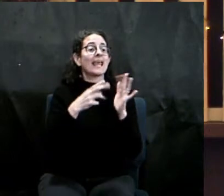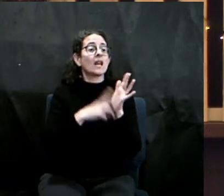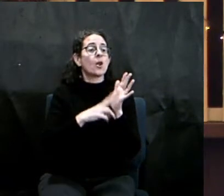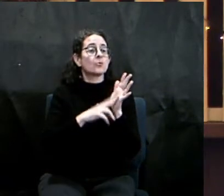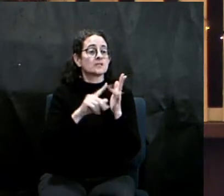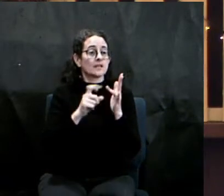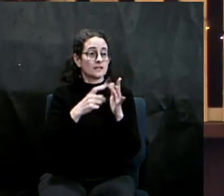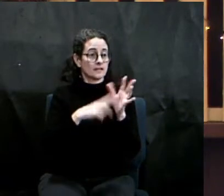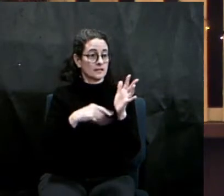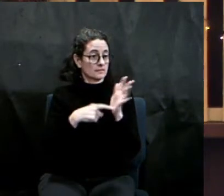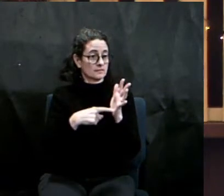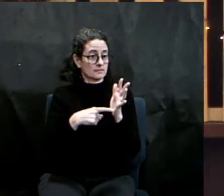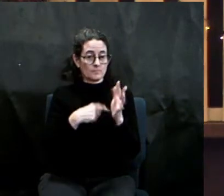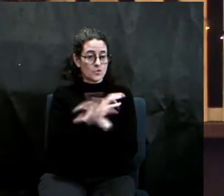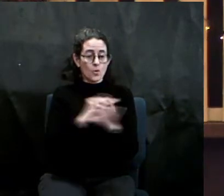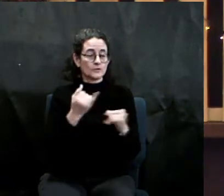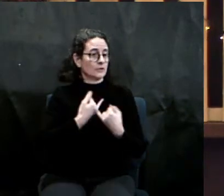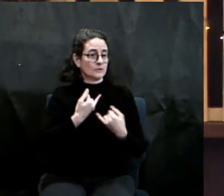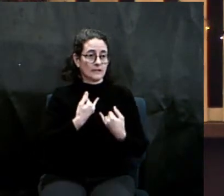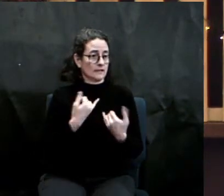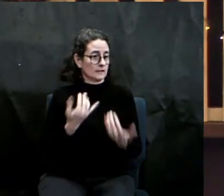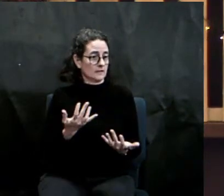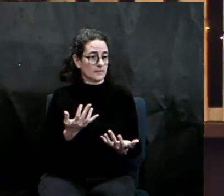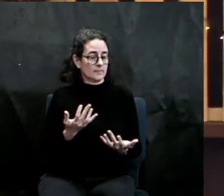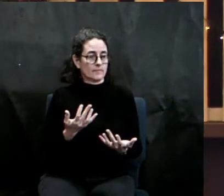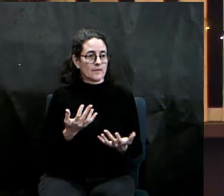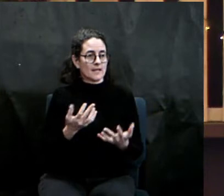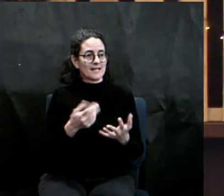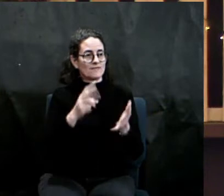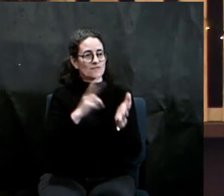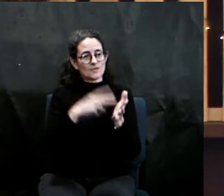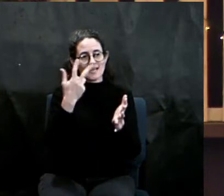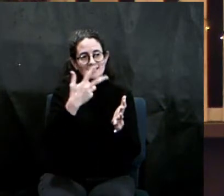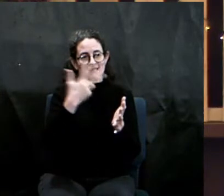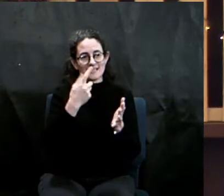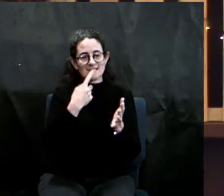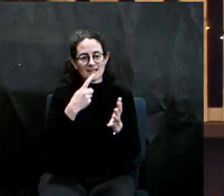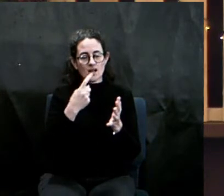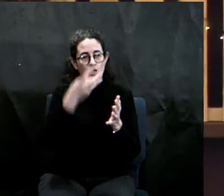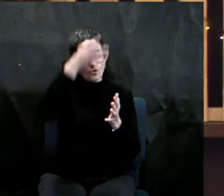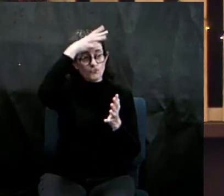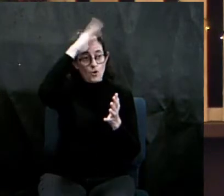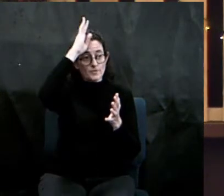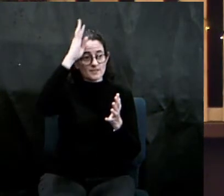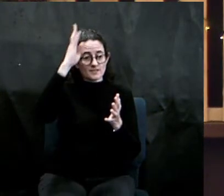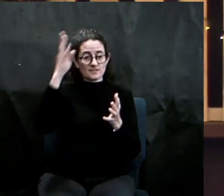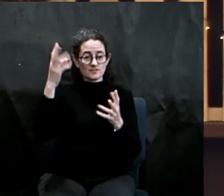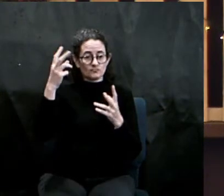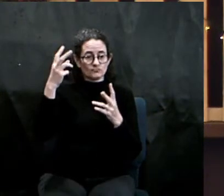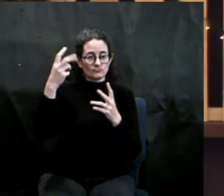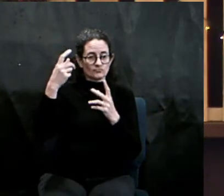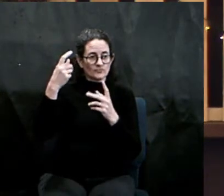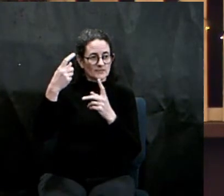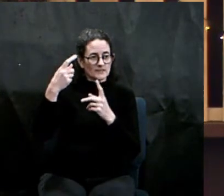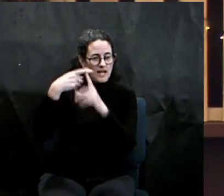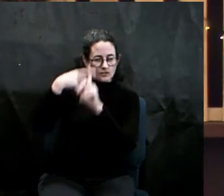verse 18, Paul says, "The Romans examined me and wanted to release me because I